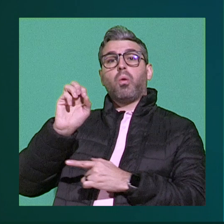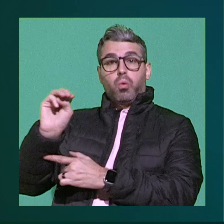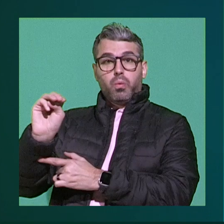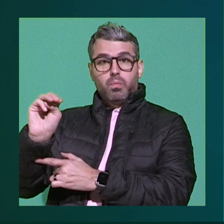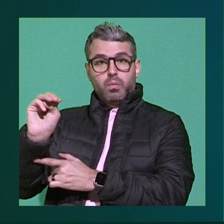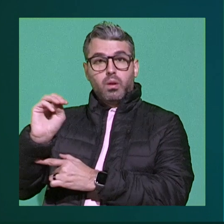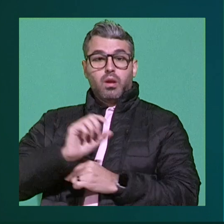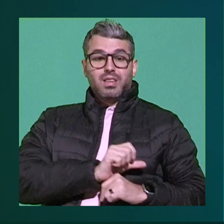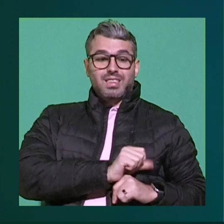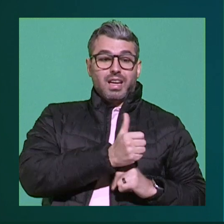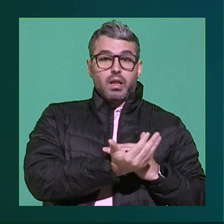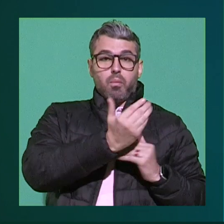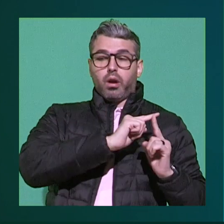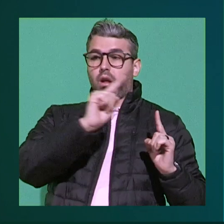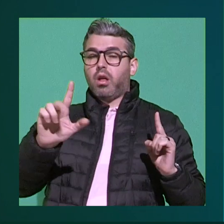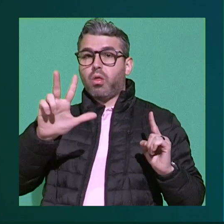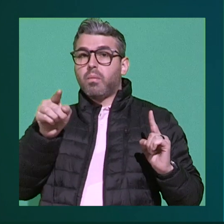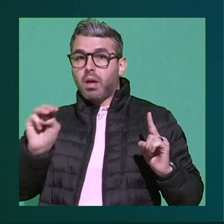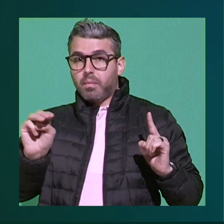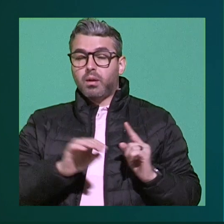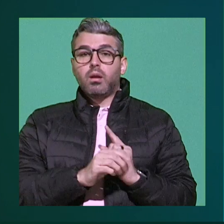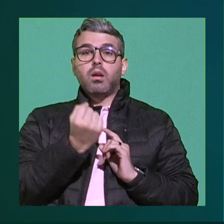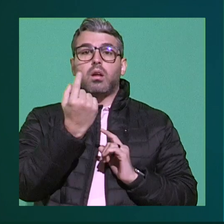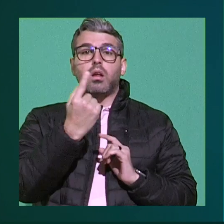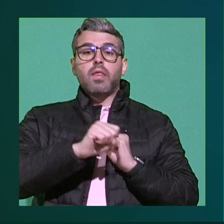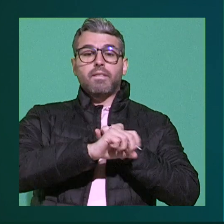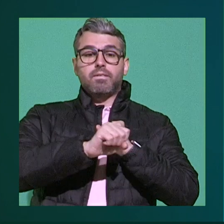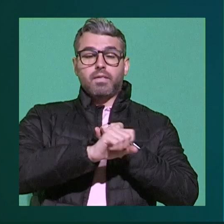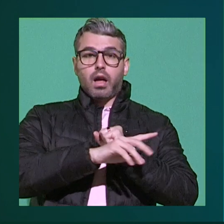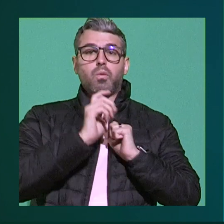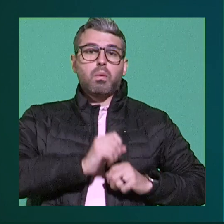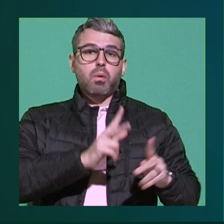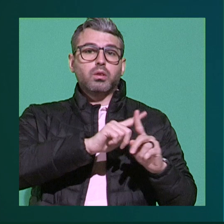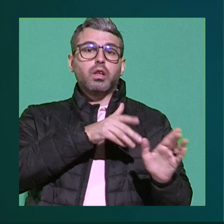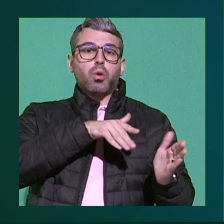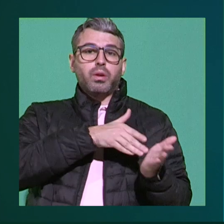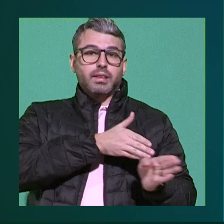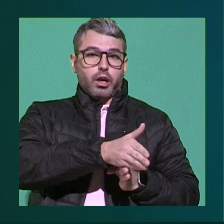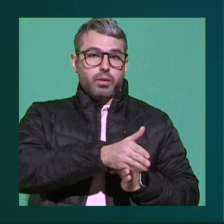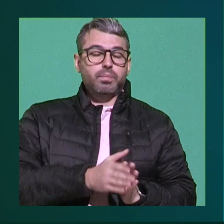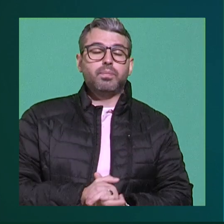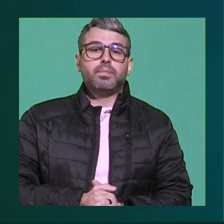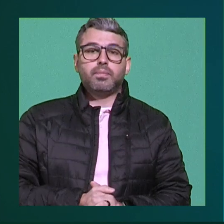Sac State from 10 a.m. to 3 p.m. The flyer will be posted in the College and Career Center.